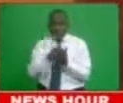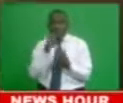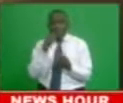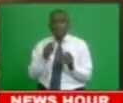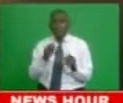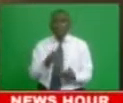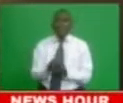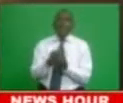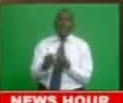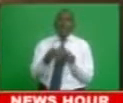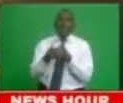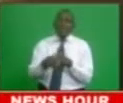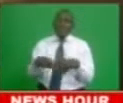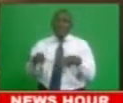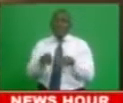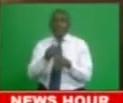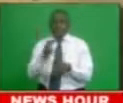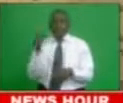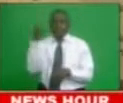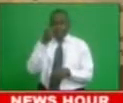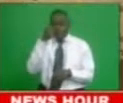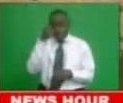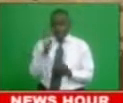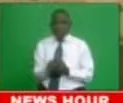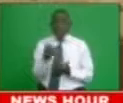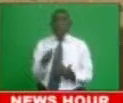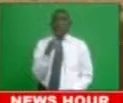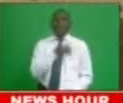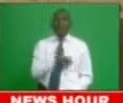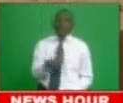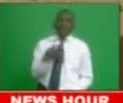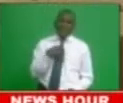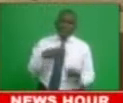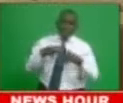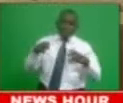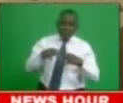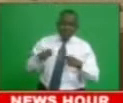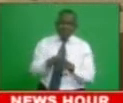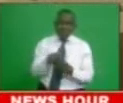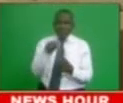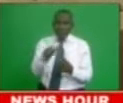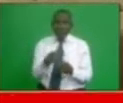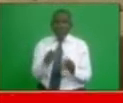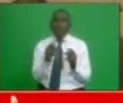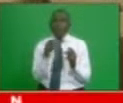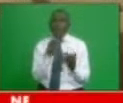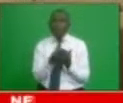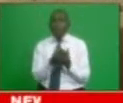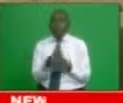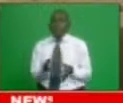platform will help facilitate trade in West Africa. The benefit of having an electronic platform is that it is